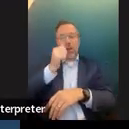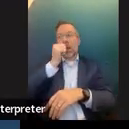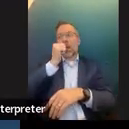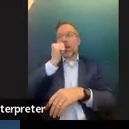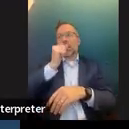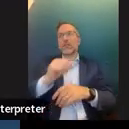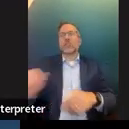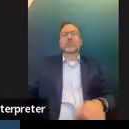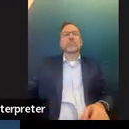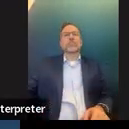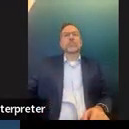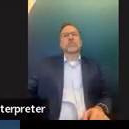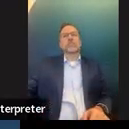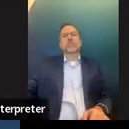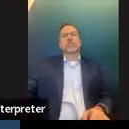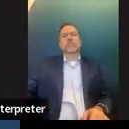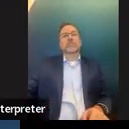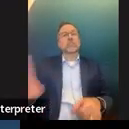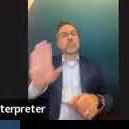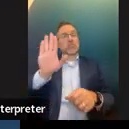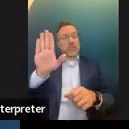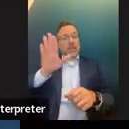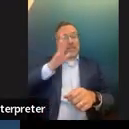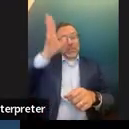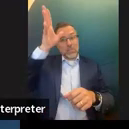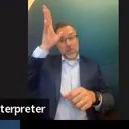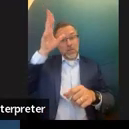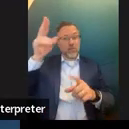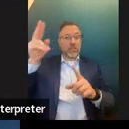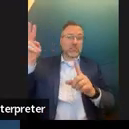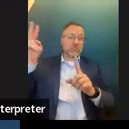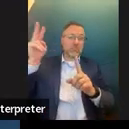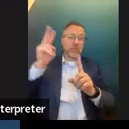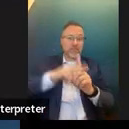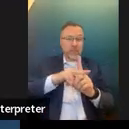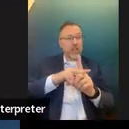So his parents filed due process to get reimbursed for that tuition.